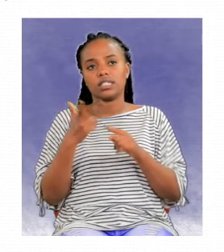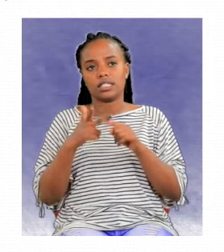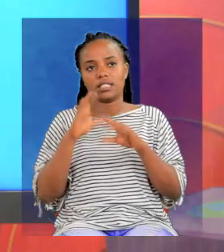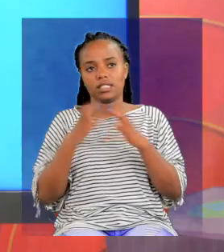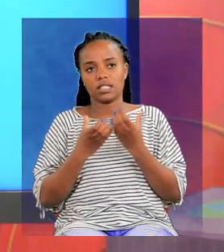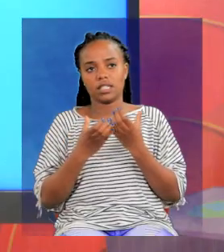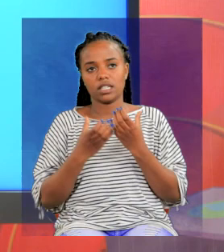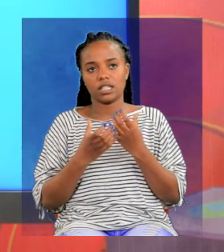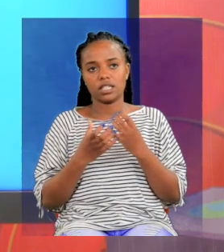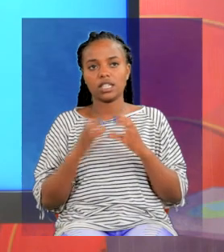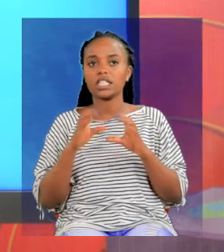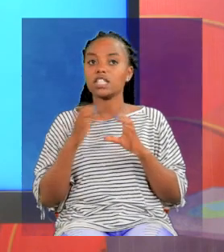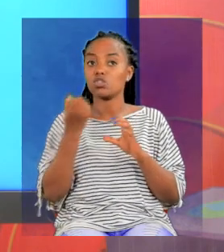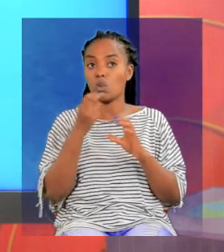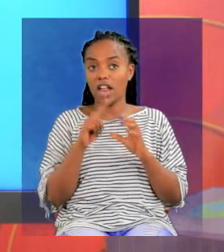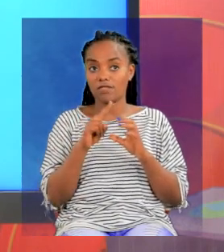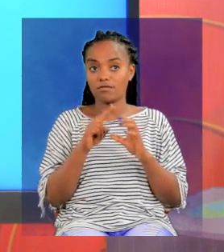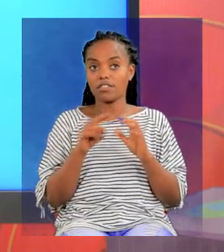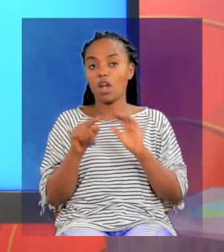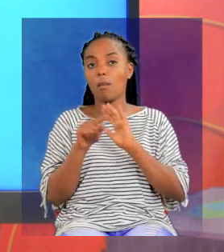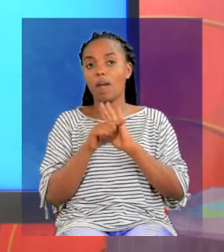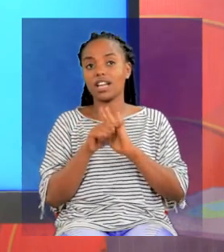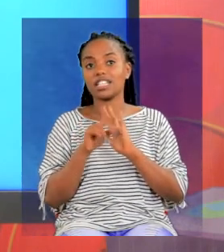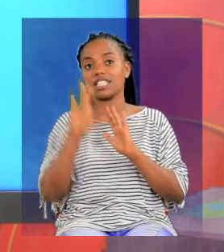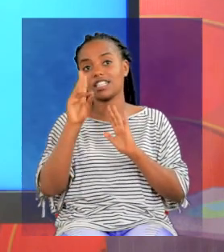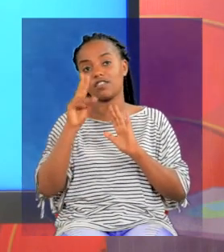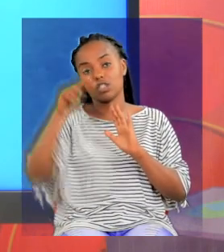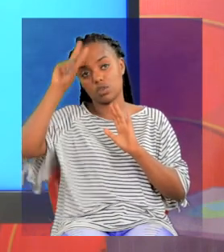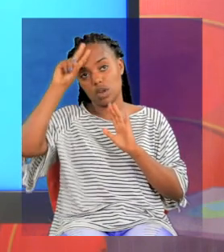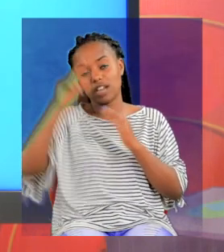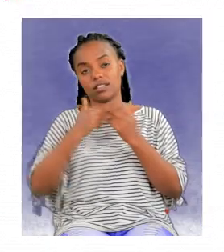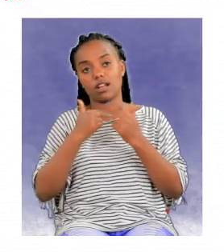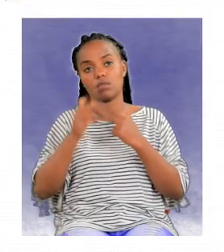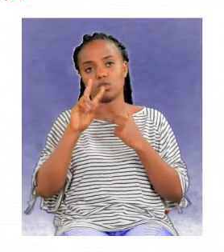Here, the class mark is 12. 12 minus 7 squared times 2.